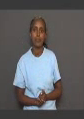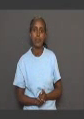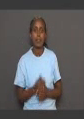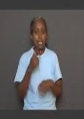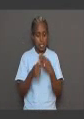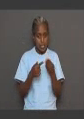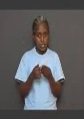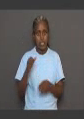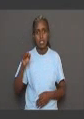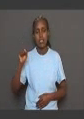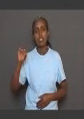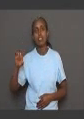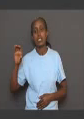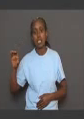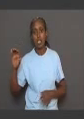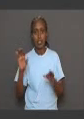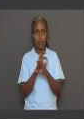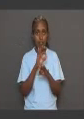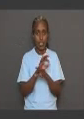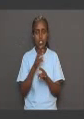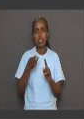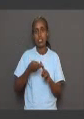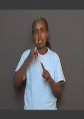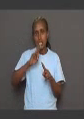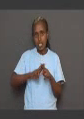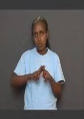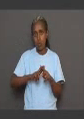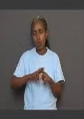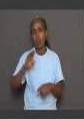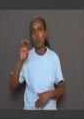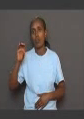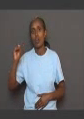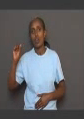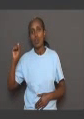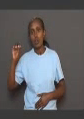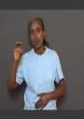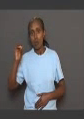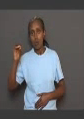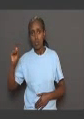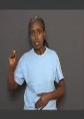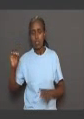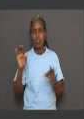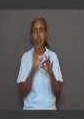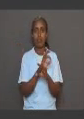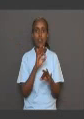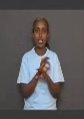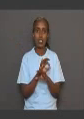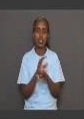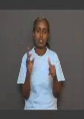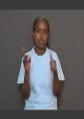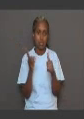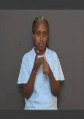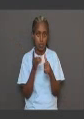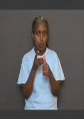Since the secant function is the reciprocal of the cosine function, the